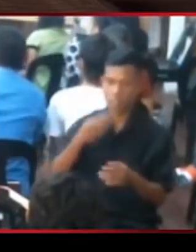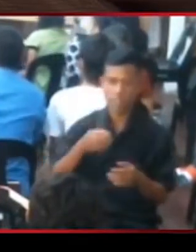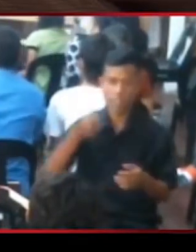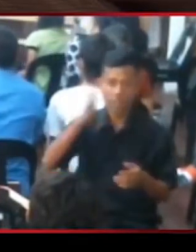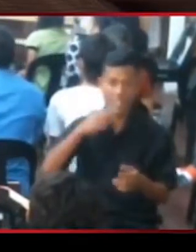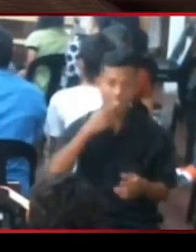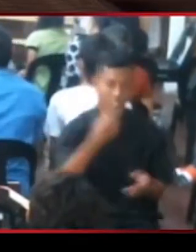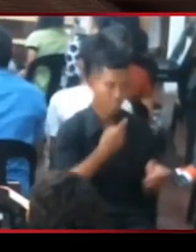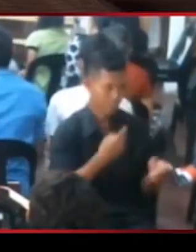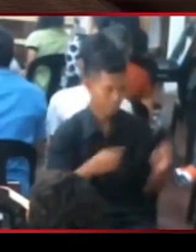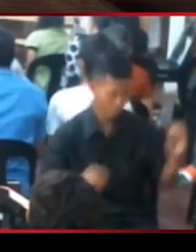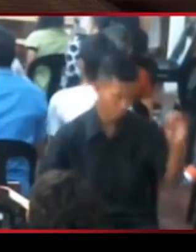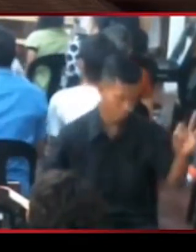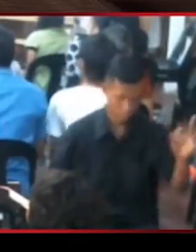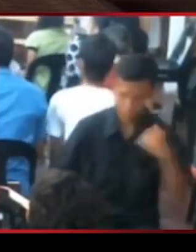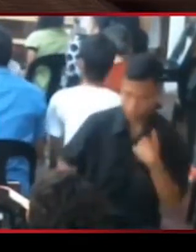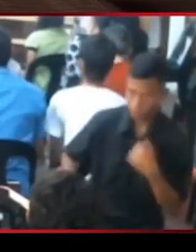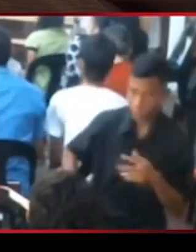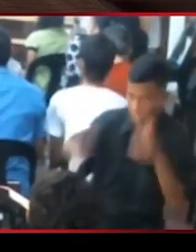And when